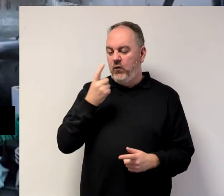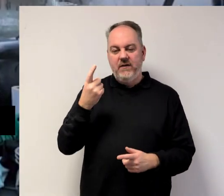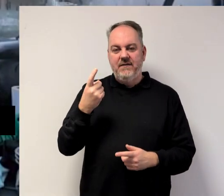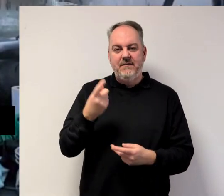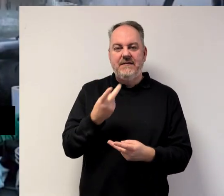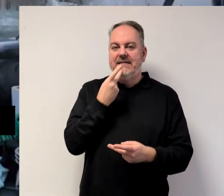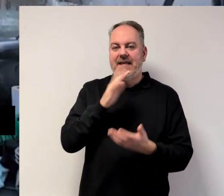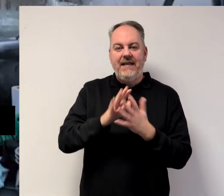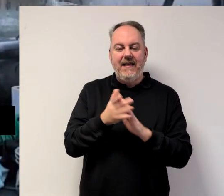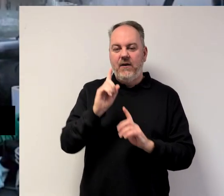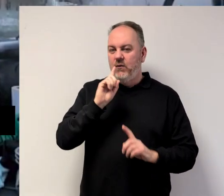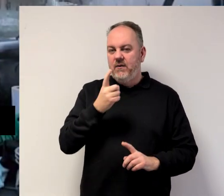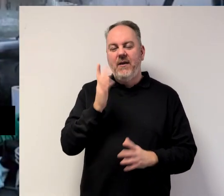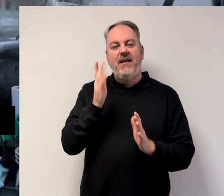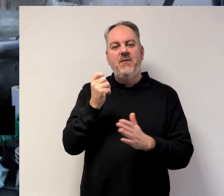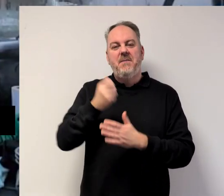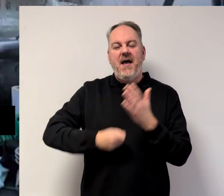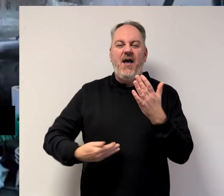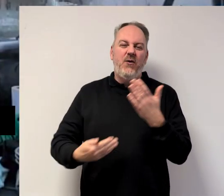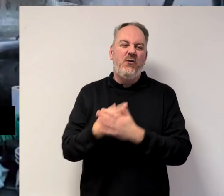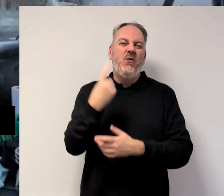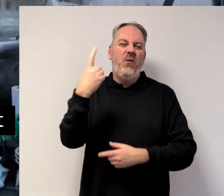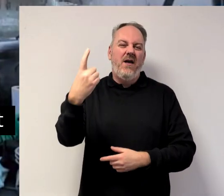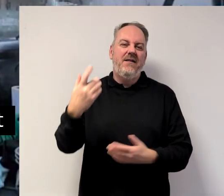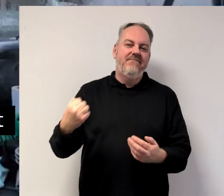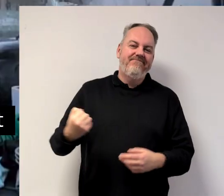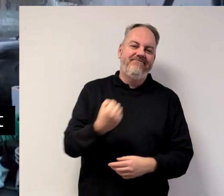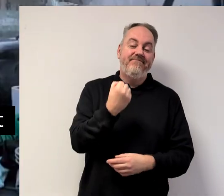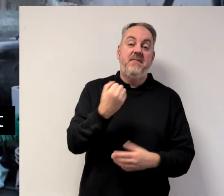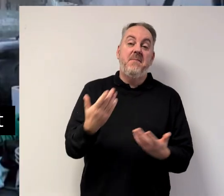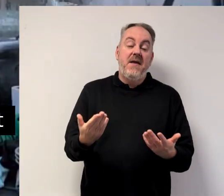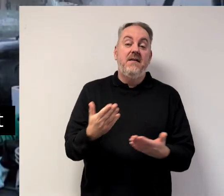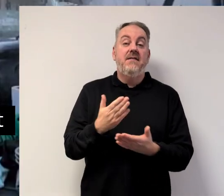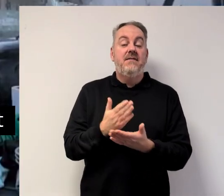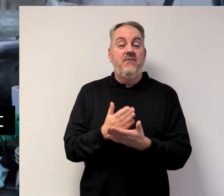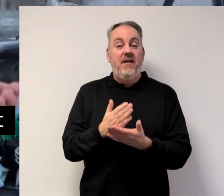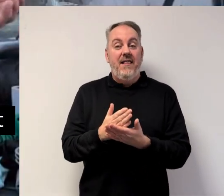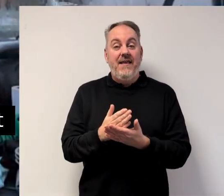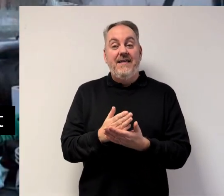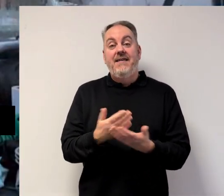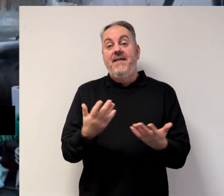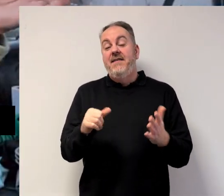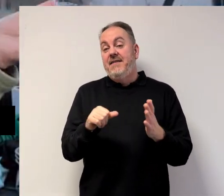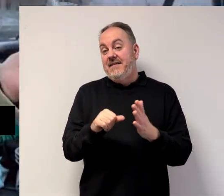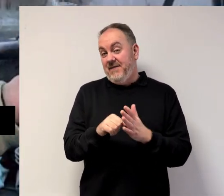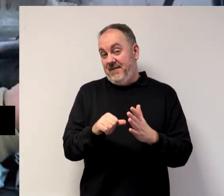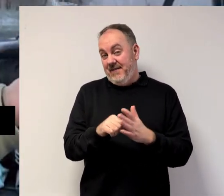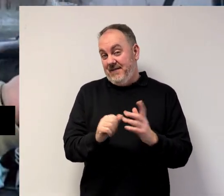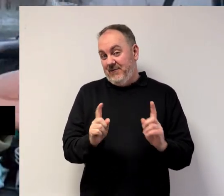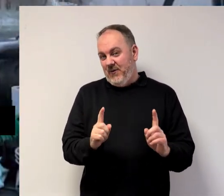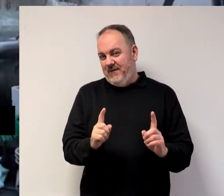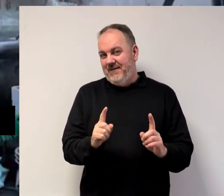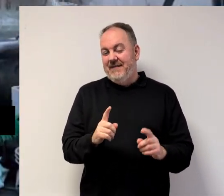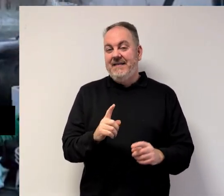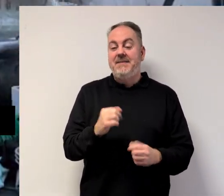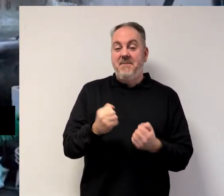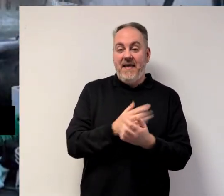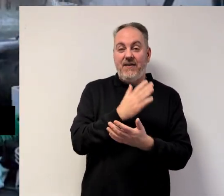Things like that. So, and the challenge was meeting what we're growing to what the kitchen use.